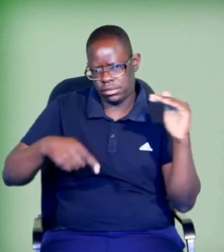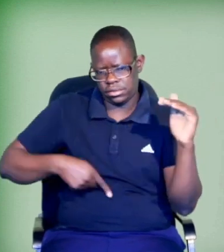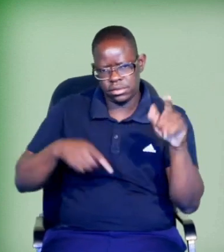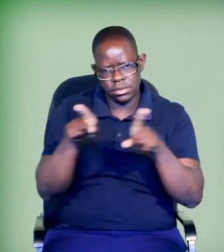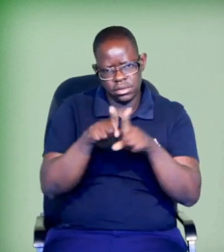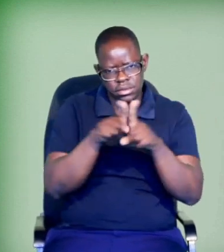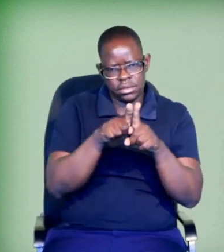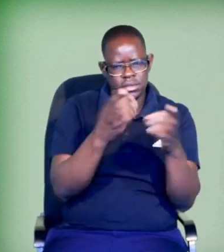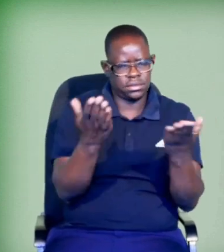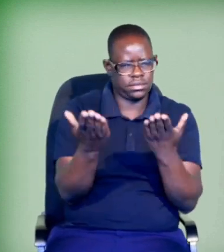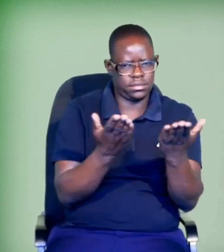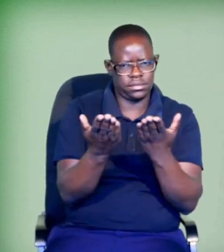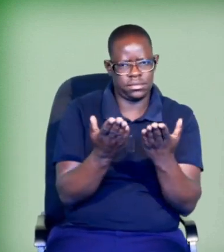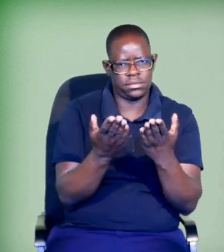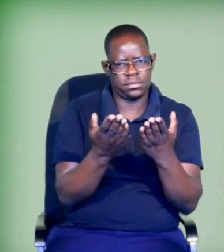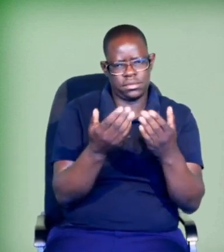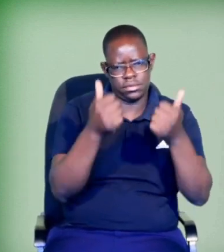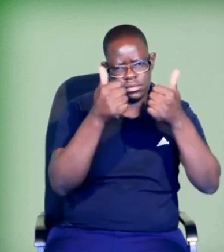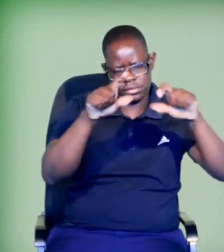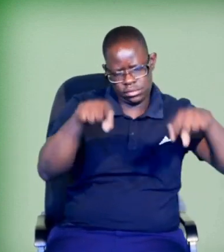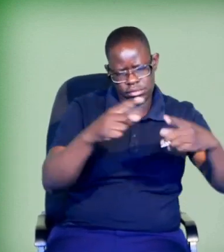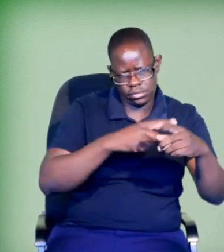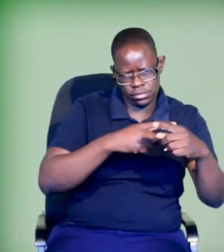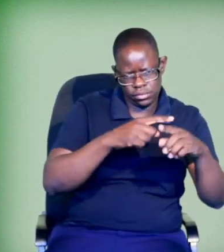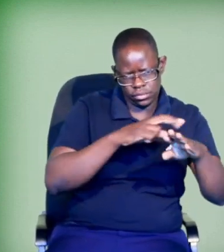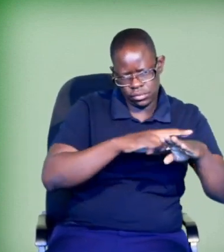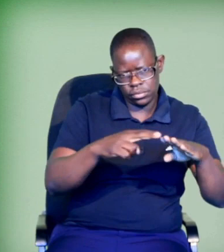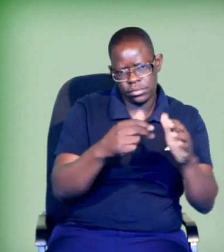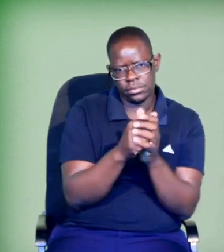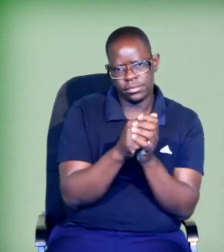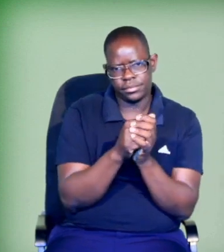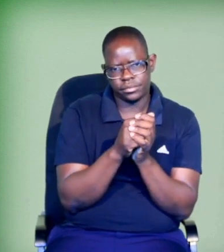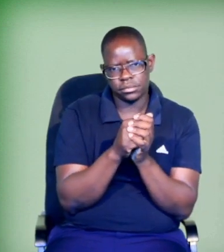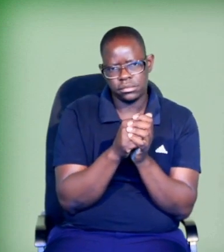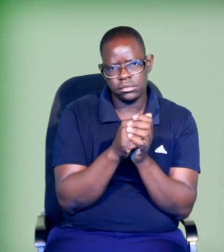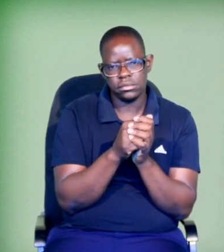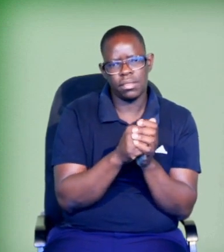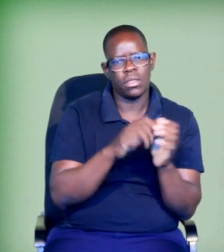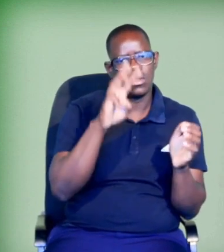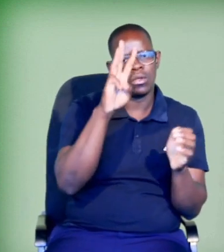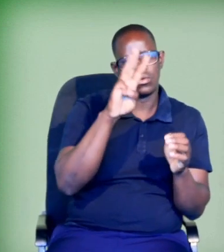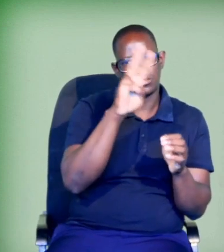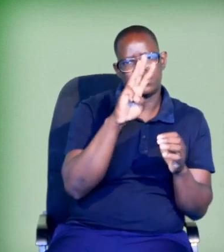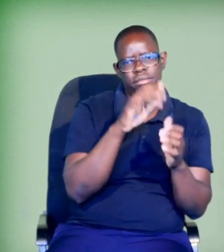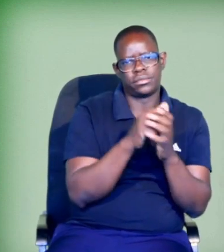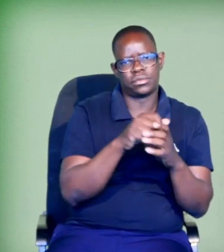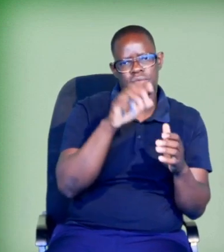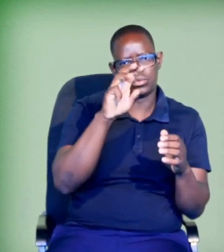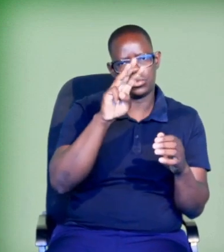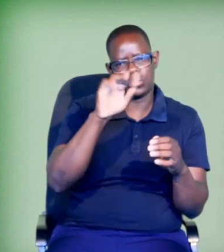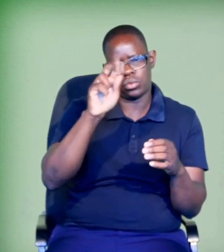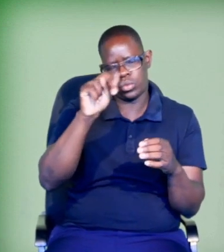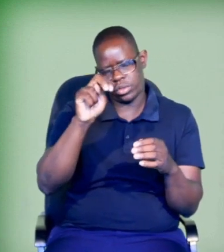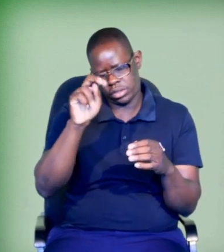such countries have a comparative advantage in the production of a specific product. The Western Cape in South Africa has good wine